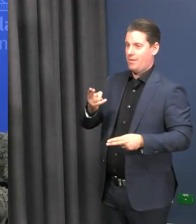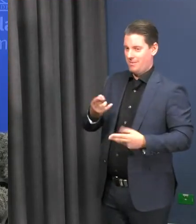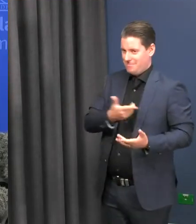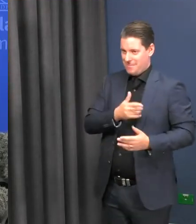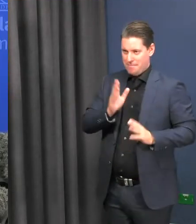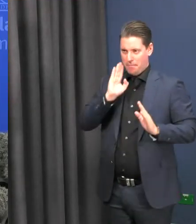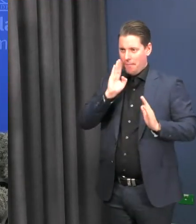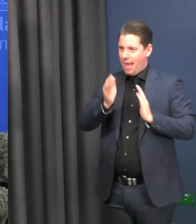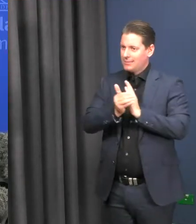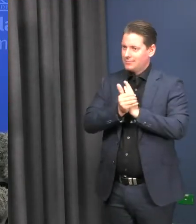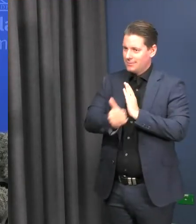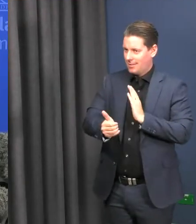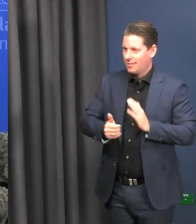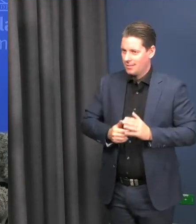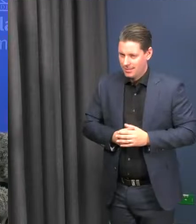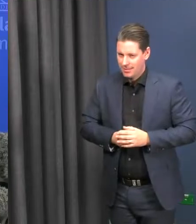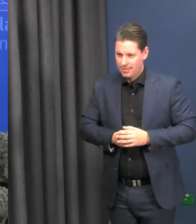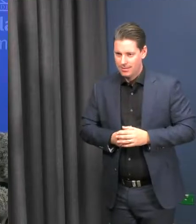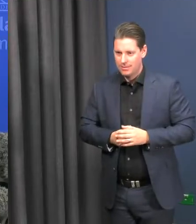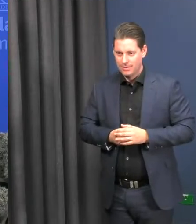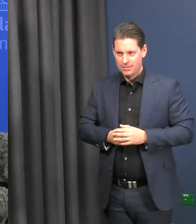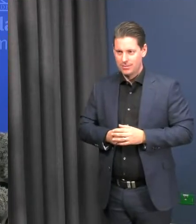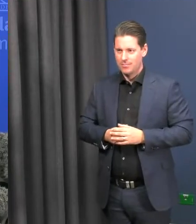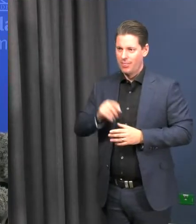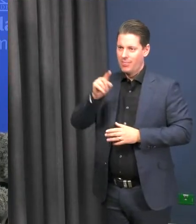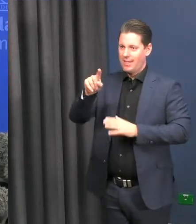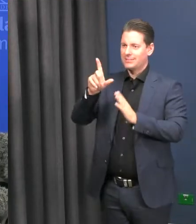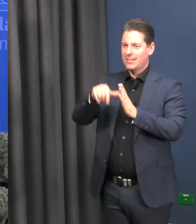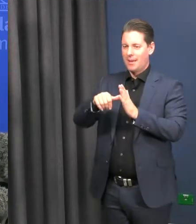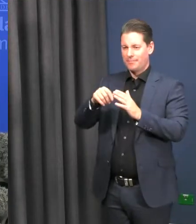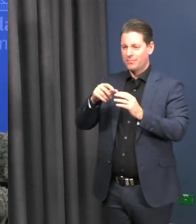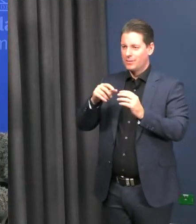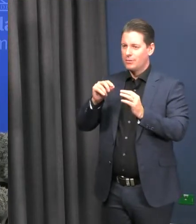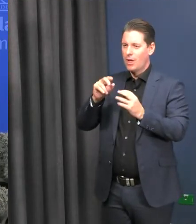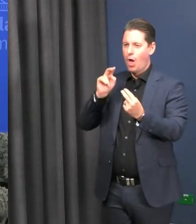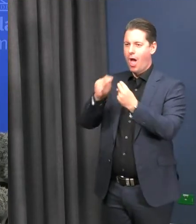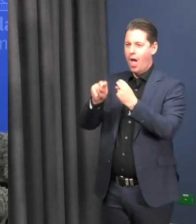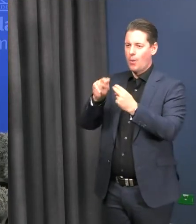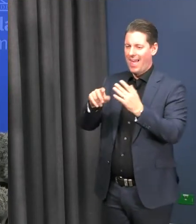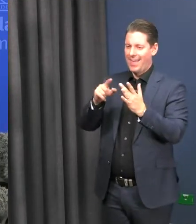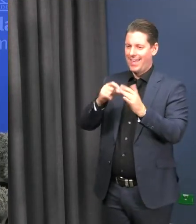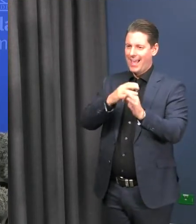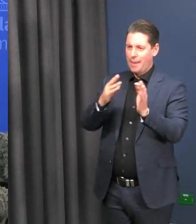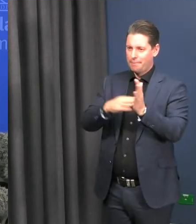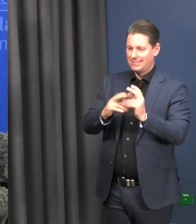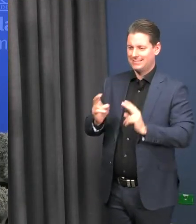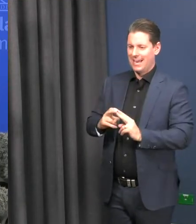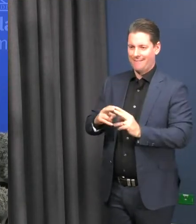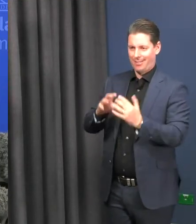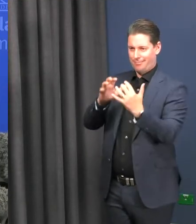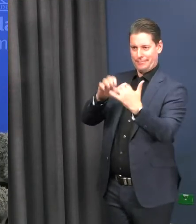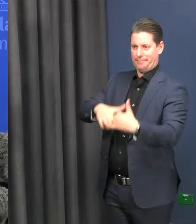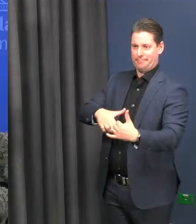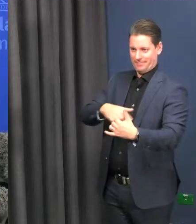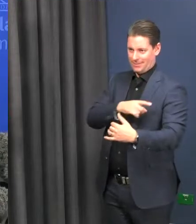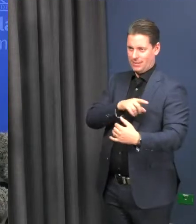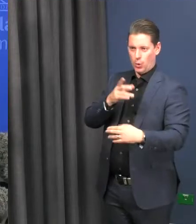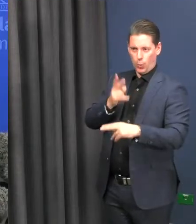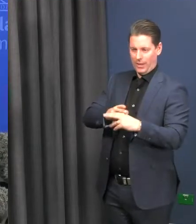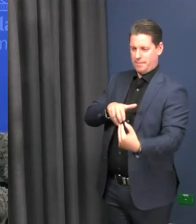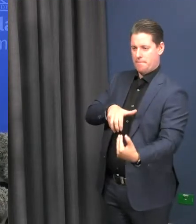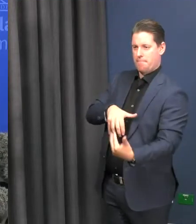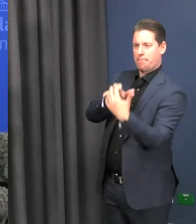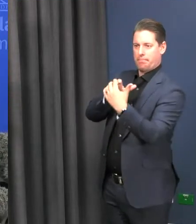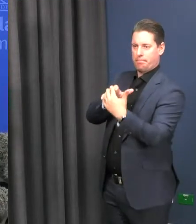the road, the Bruce Highway between Ingham and Townsville. They're the sort of